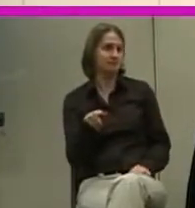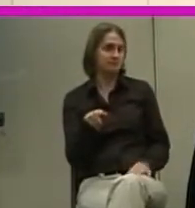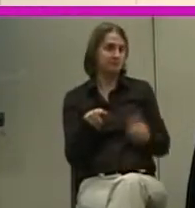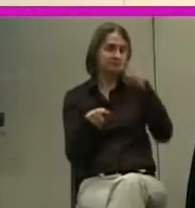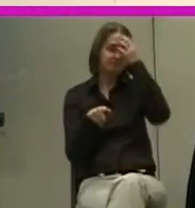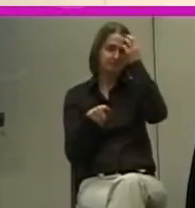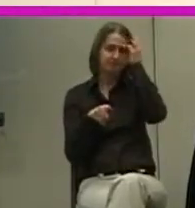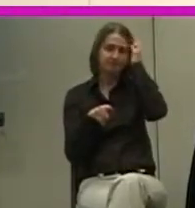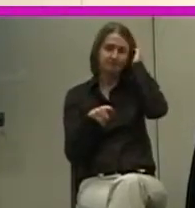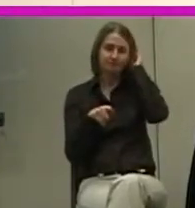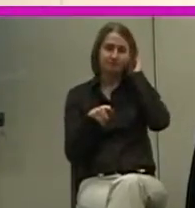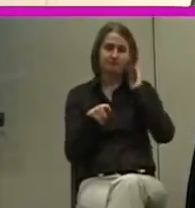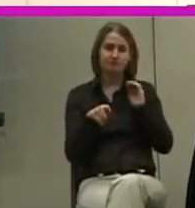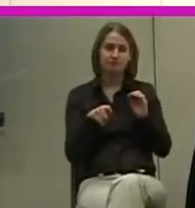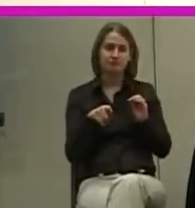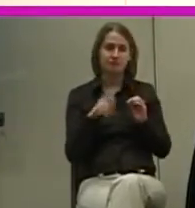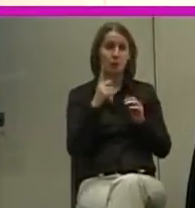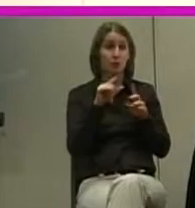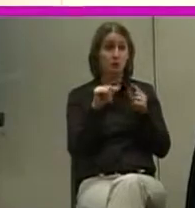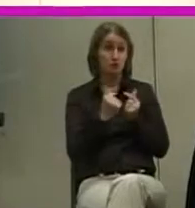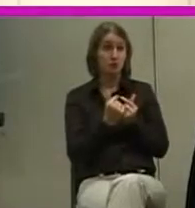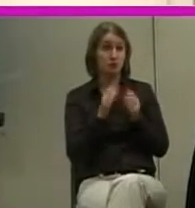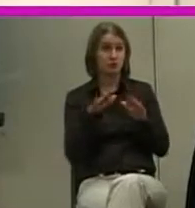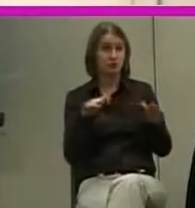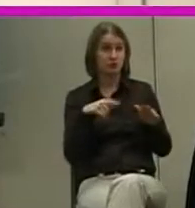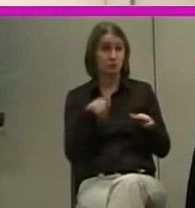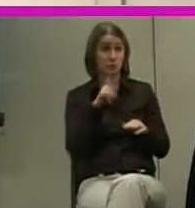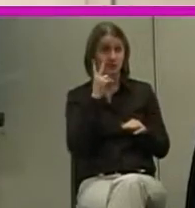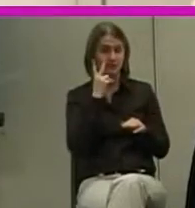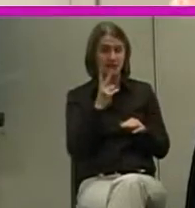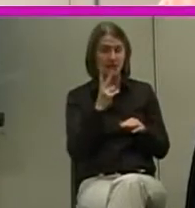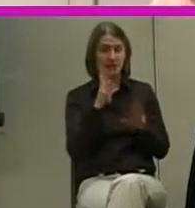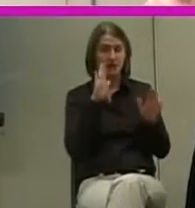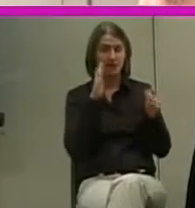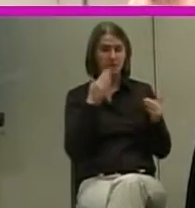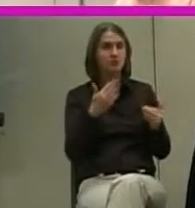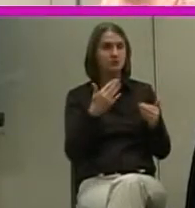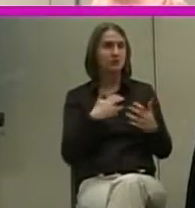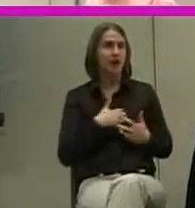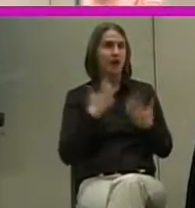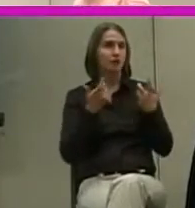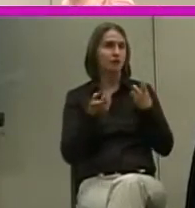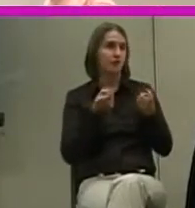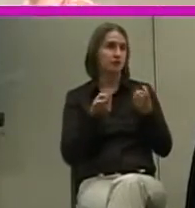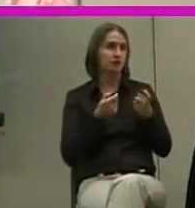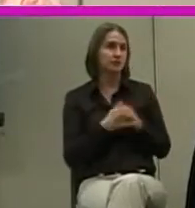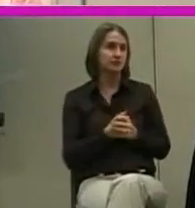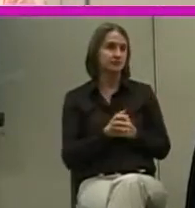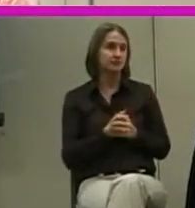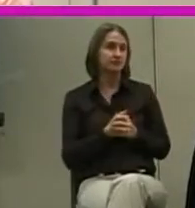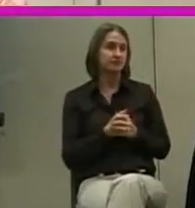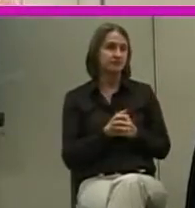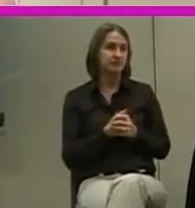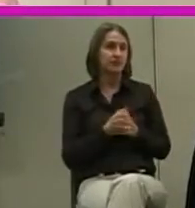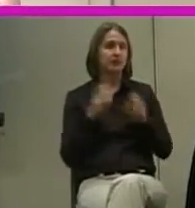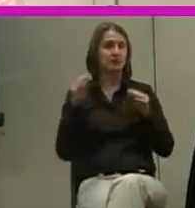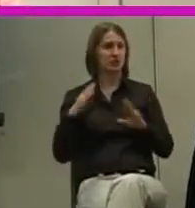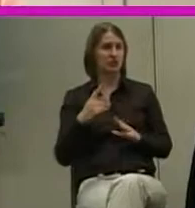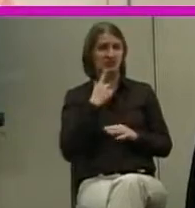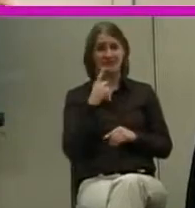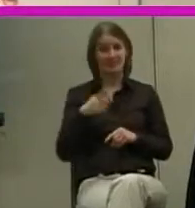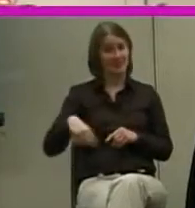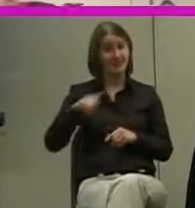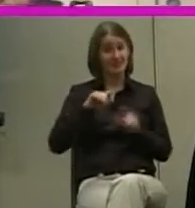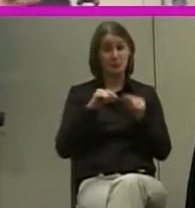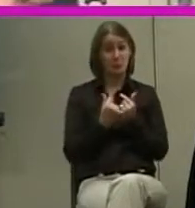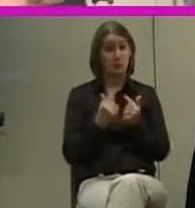So this one group of kids that you're going to see, the focus of this all was anger management. The teacher said, this is a group of